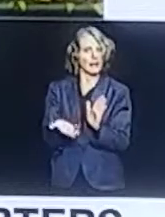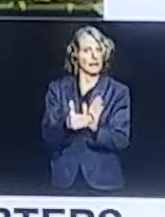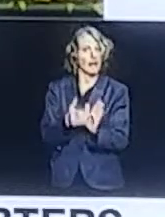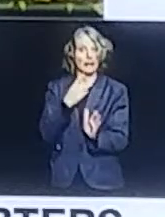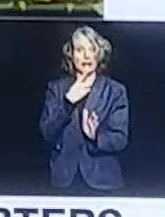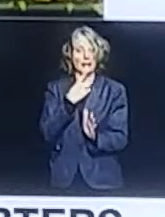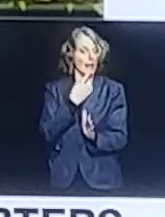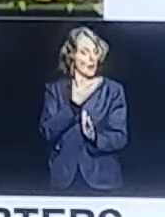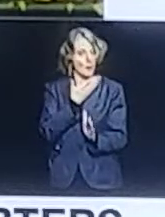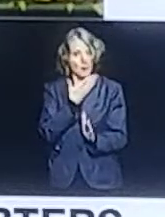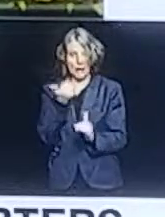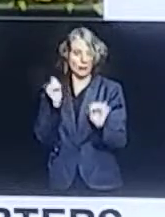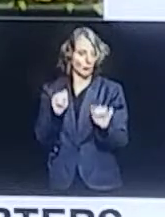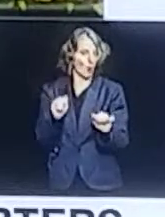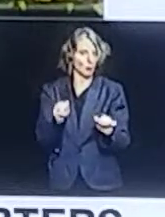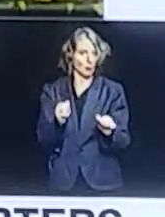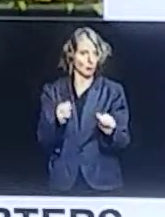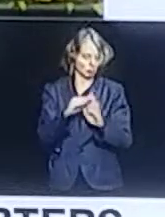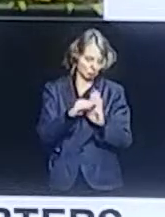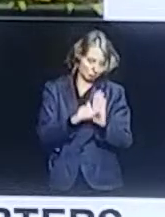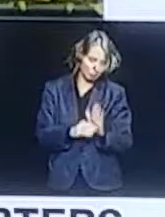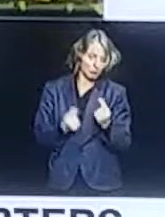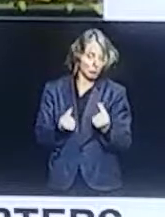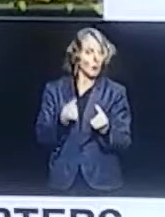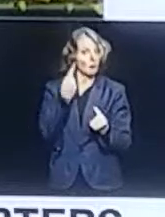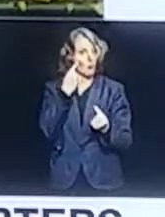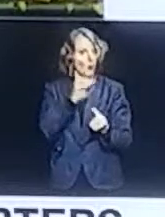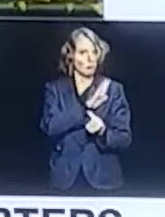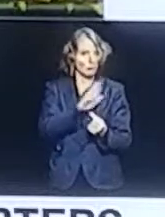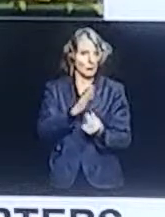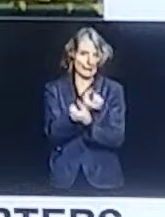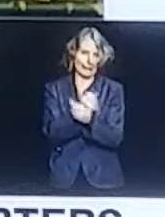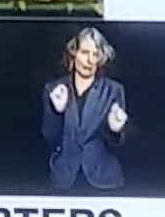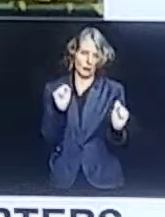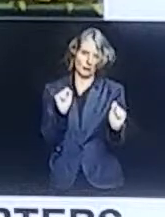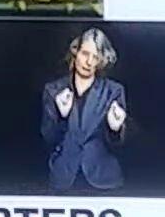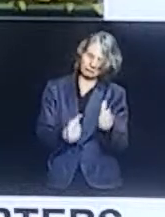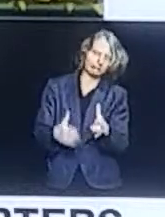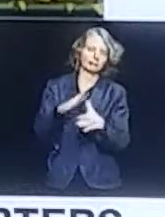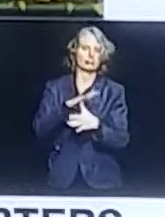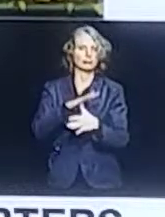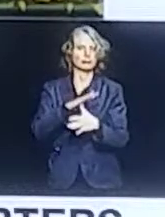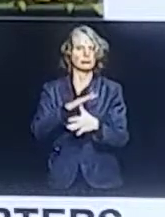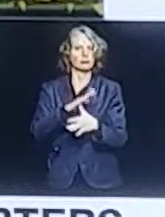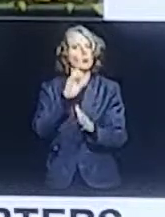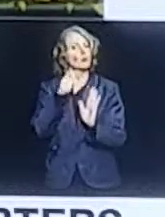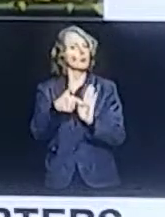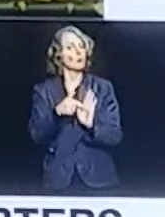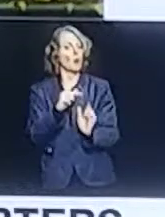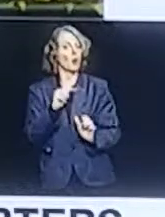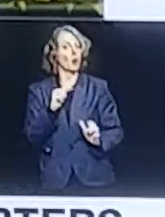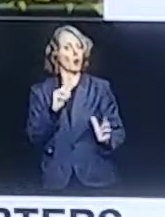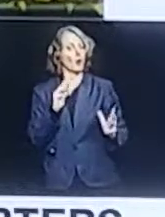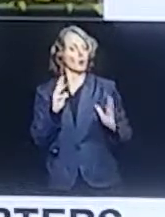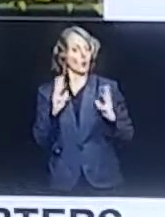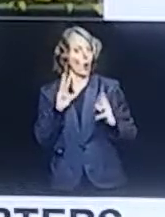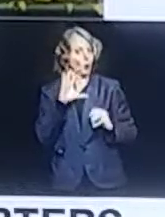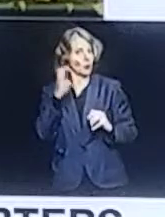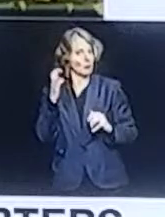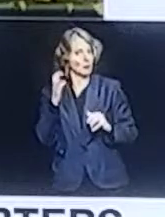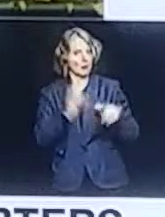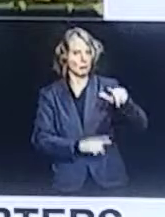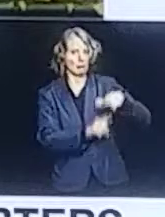on the best advice and the best recommendations of experts, as we did when there was concern over the Christmas holidays around the